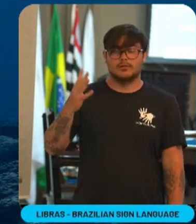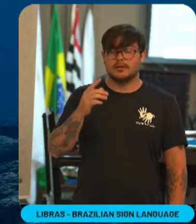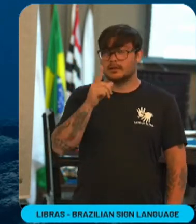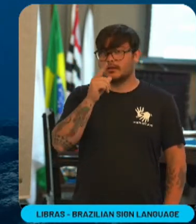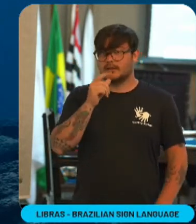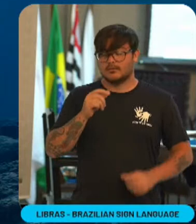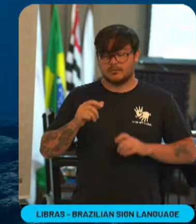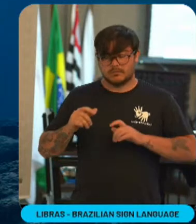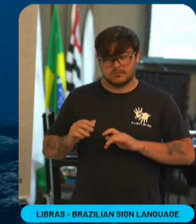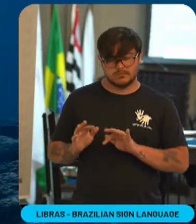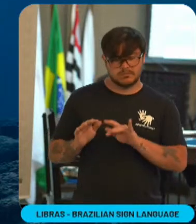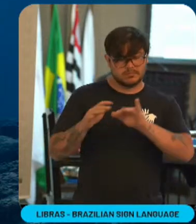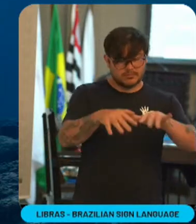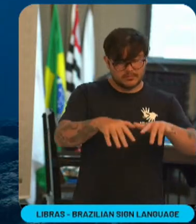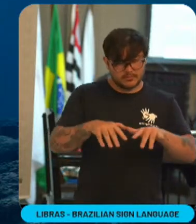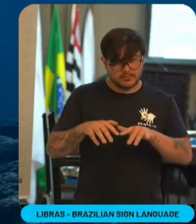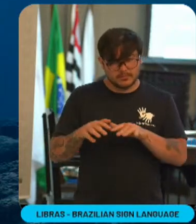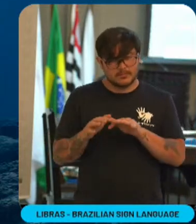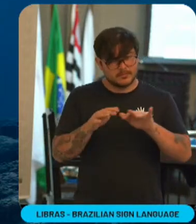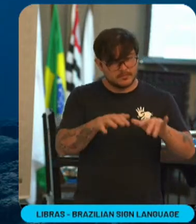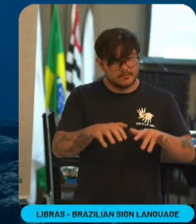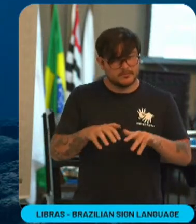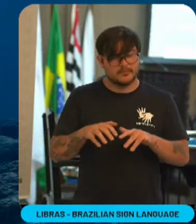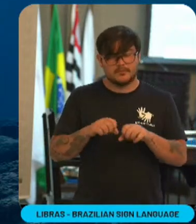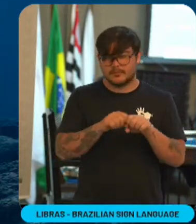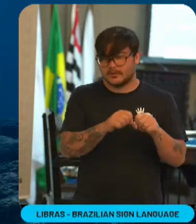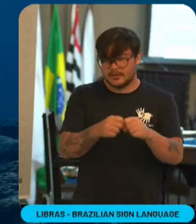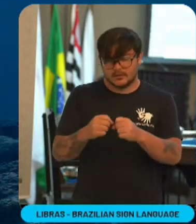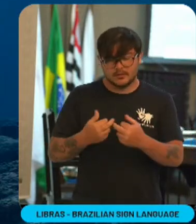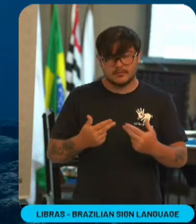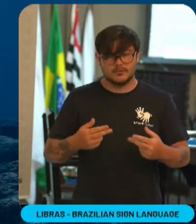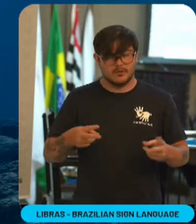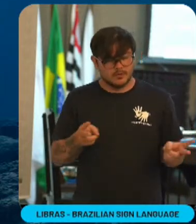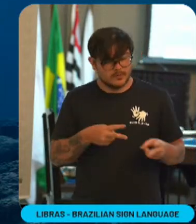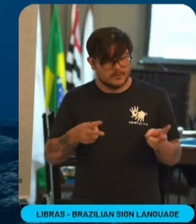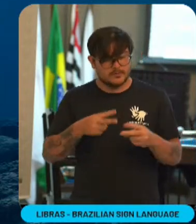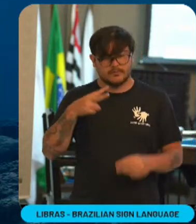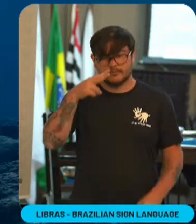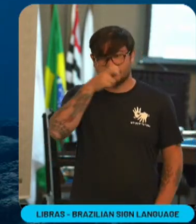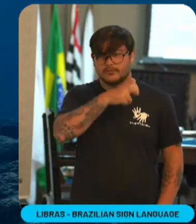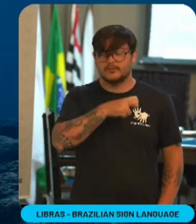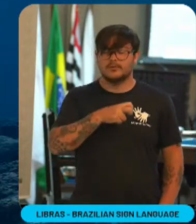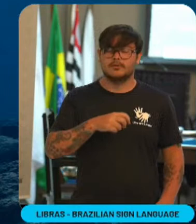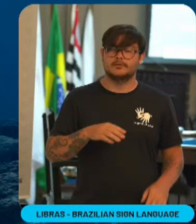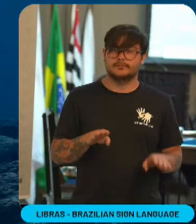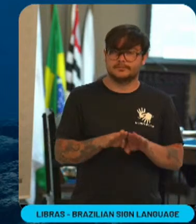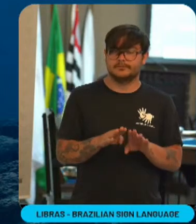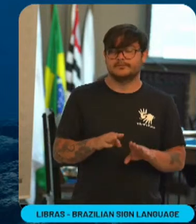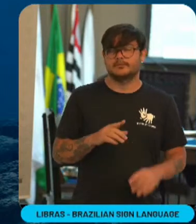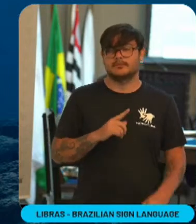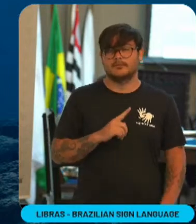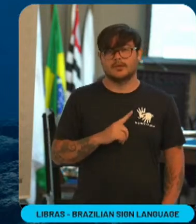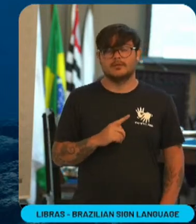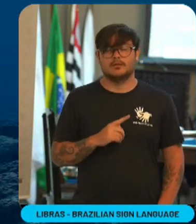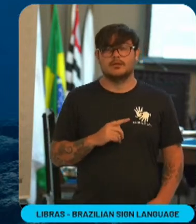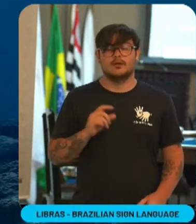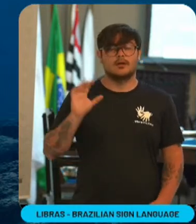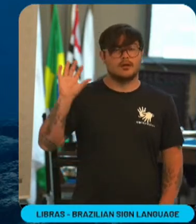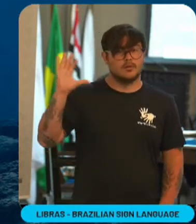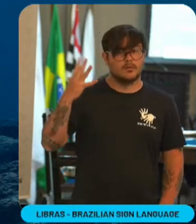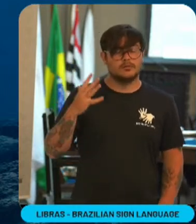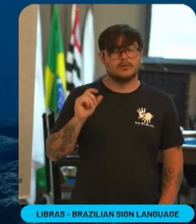The storms, they are increasing, wind gusts